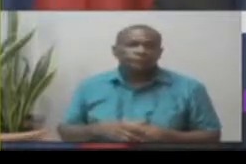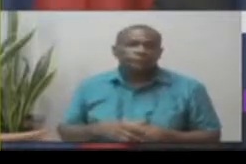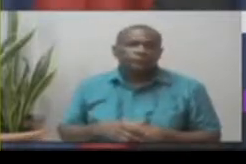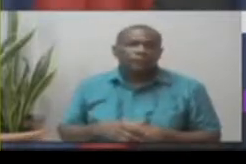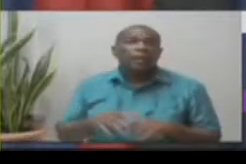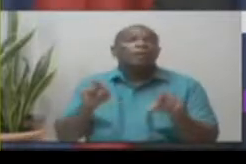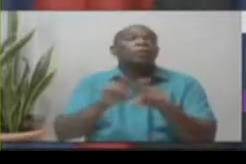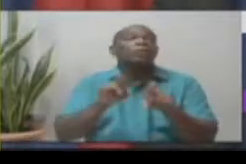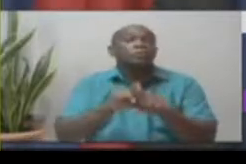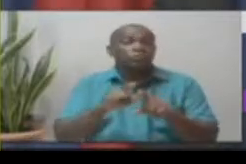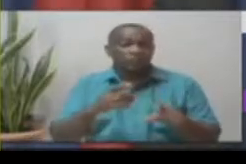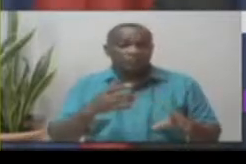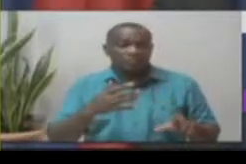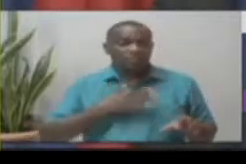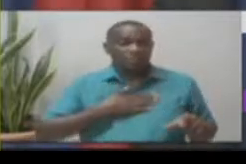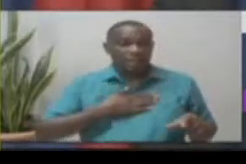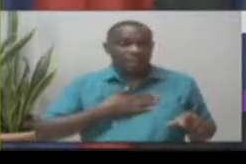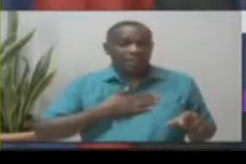and with my constituents.